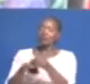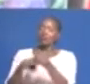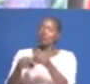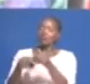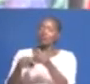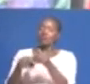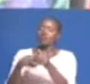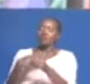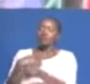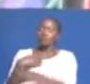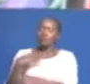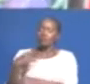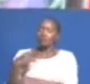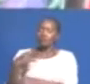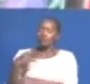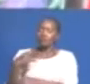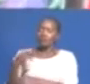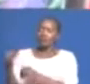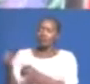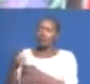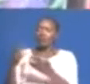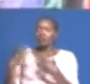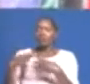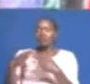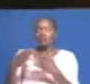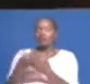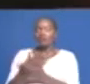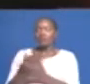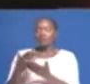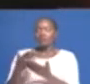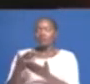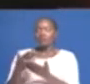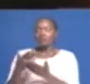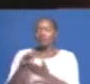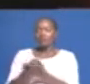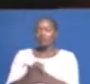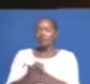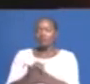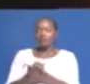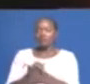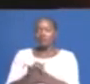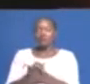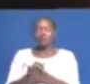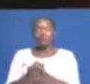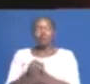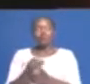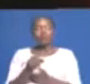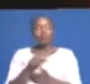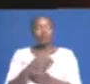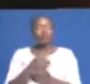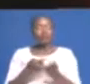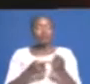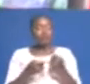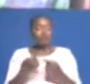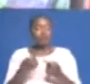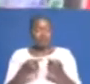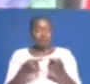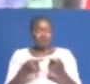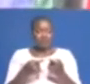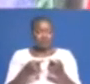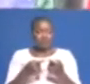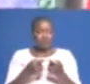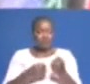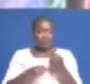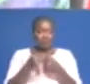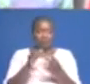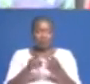class. Okay. All the salaried guys, people were the banning like power. So Les Kinois would be like a curtain raiser, and then Mangelepa would come. Exactly. And the real action would start. Yes,